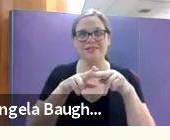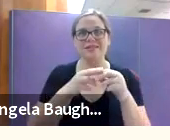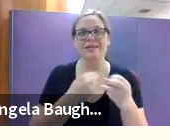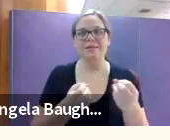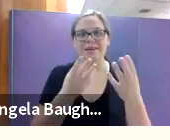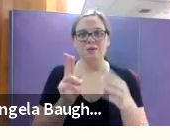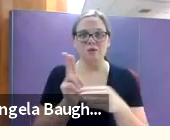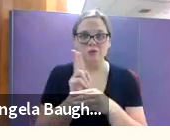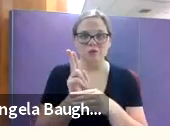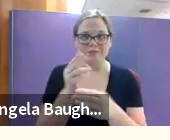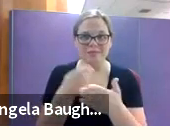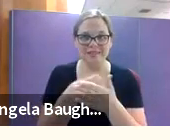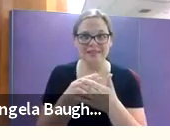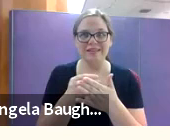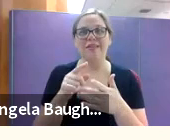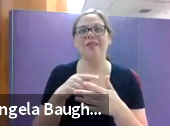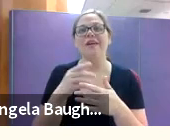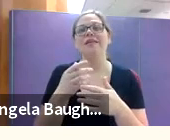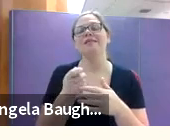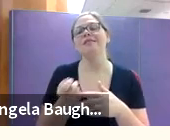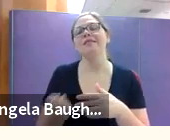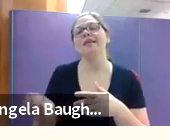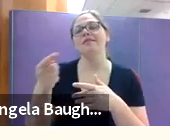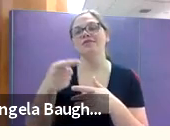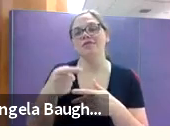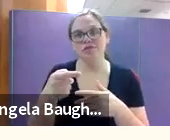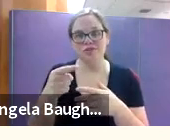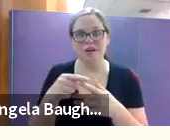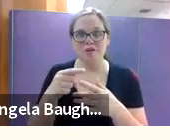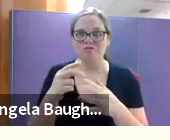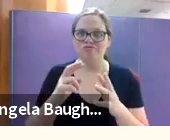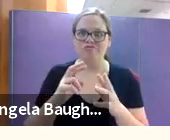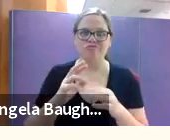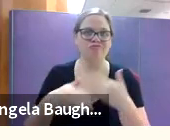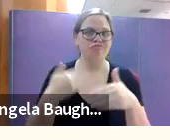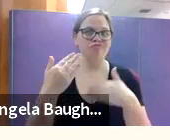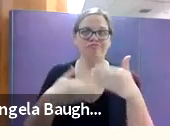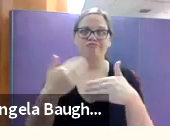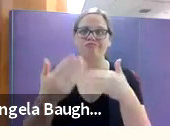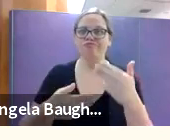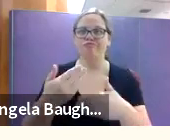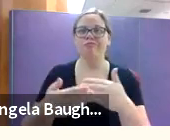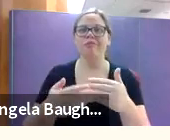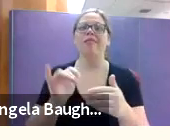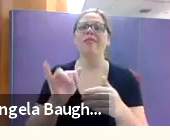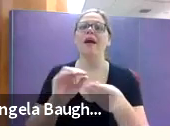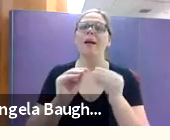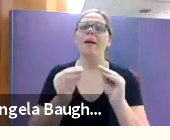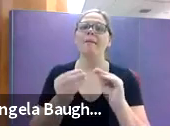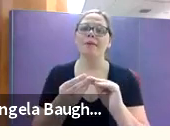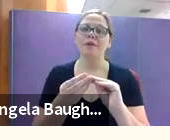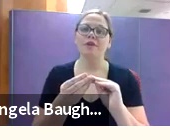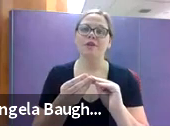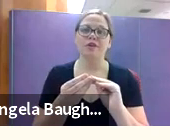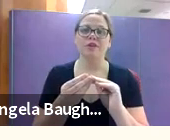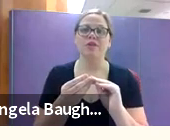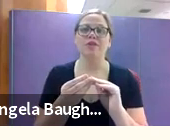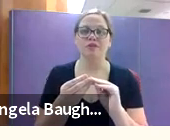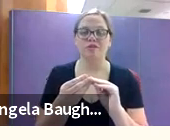dollars. But then the second year, they were up and rolling, and that was, these numbers were despite